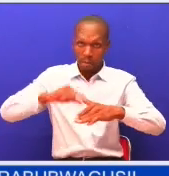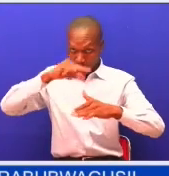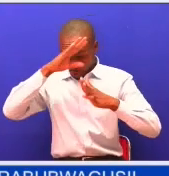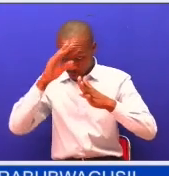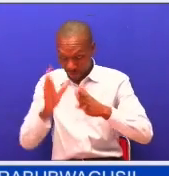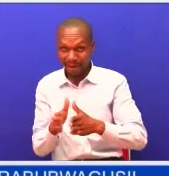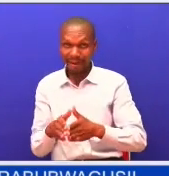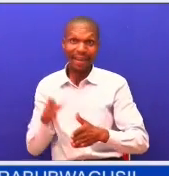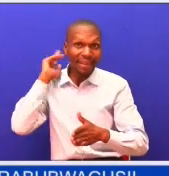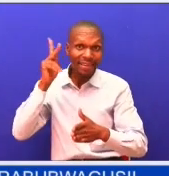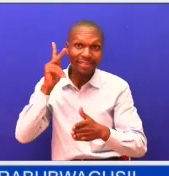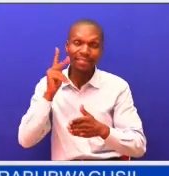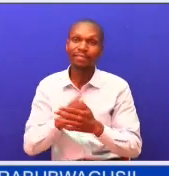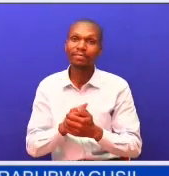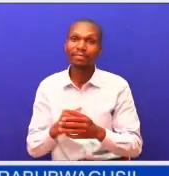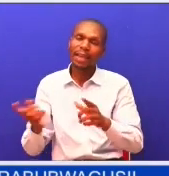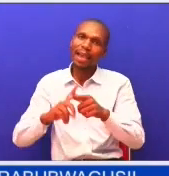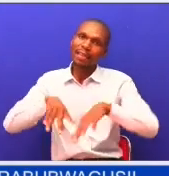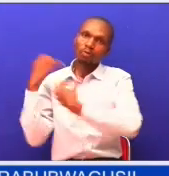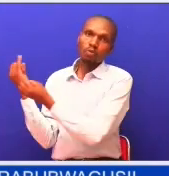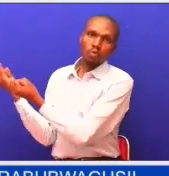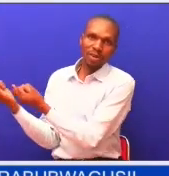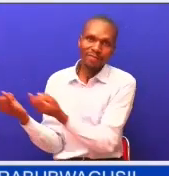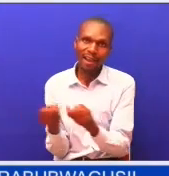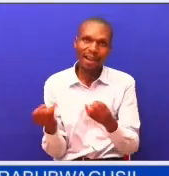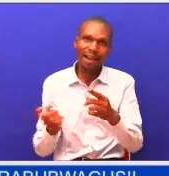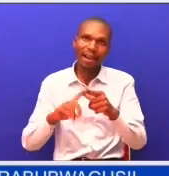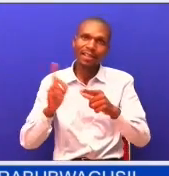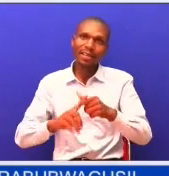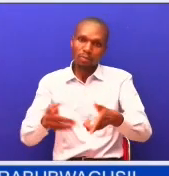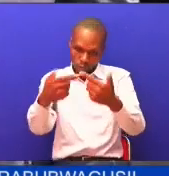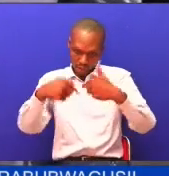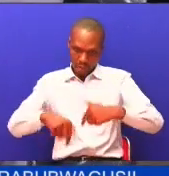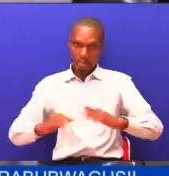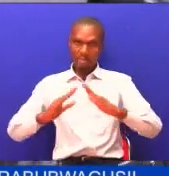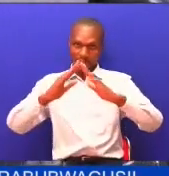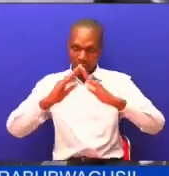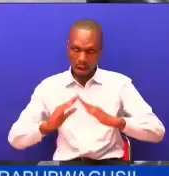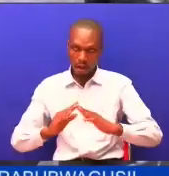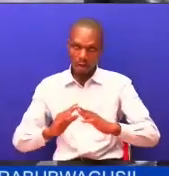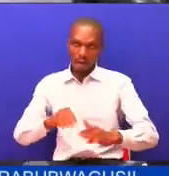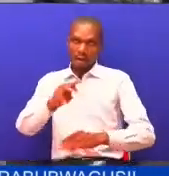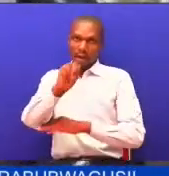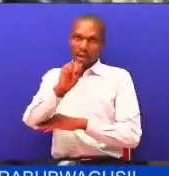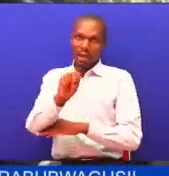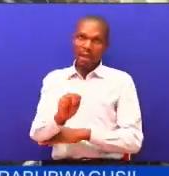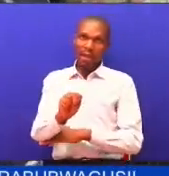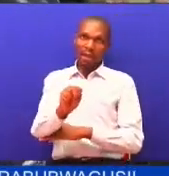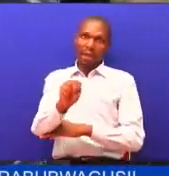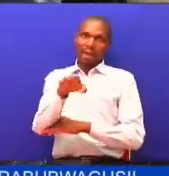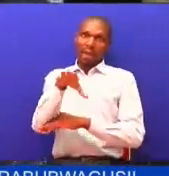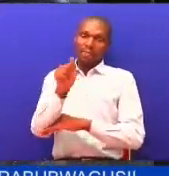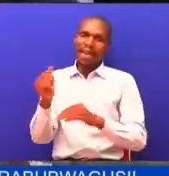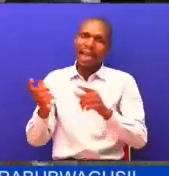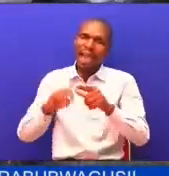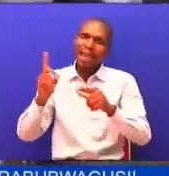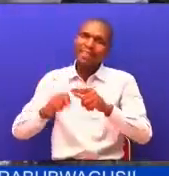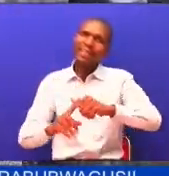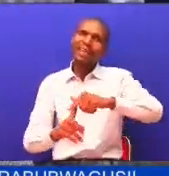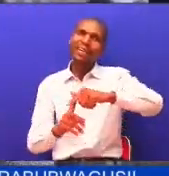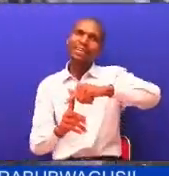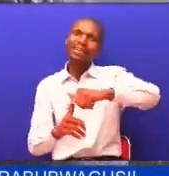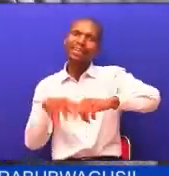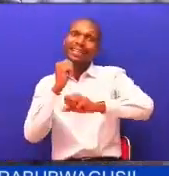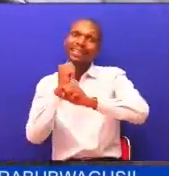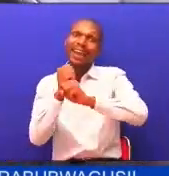Honorable Monda, to invite him to appear before this house. Aba MCA kuruensemo ya minority ni gobatenente mamincha